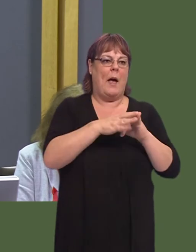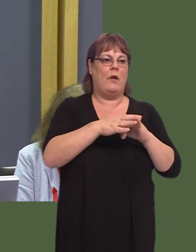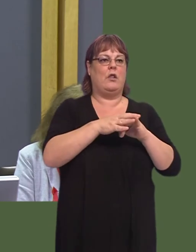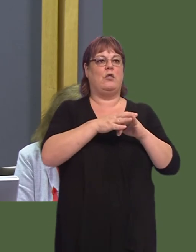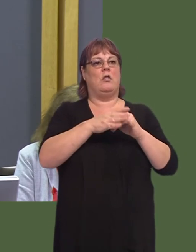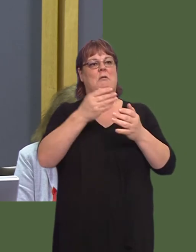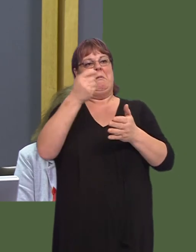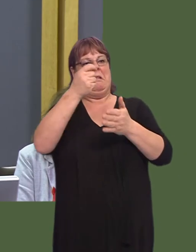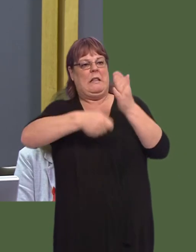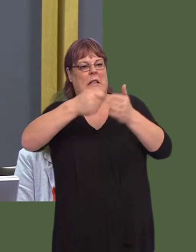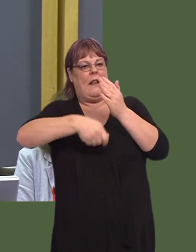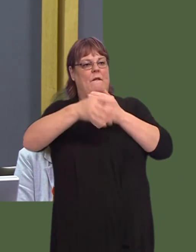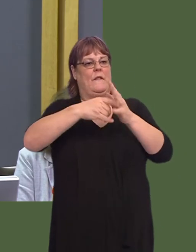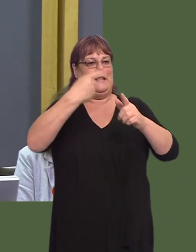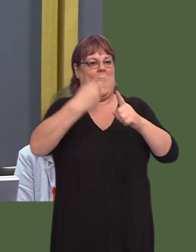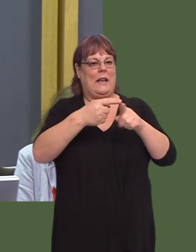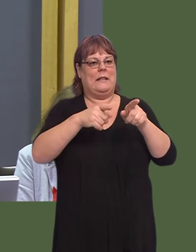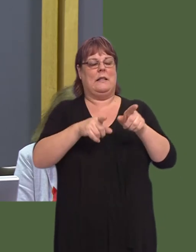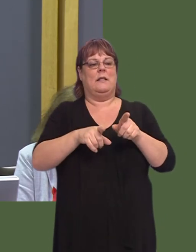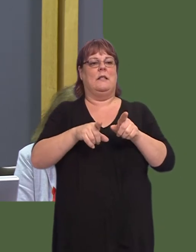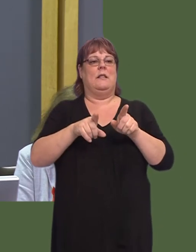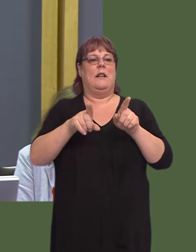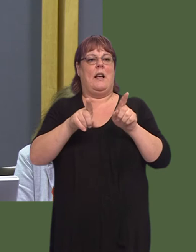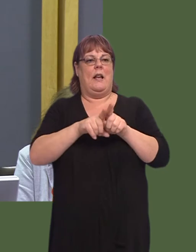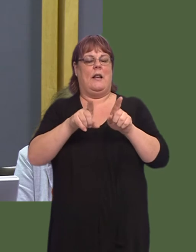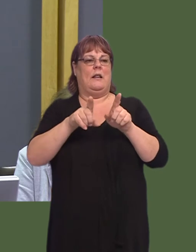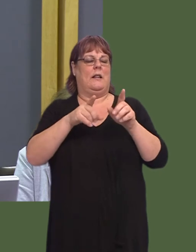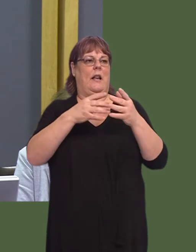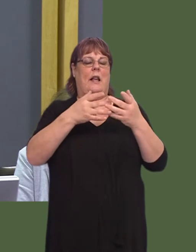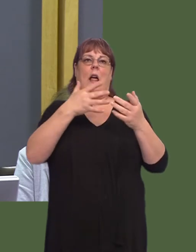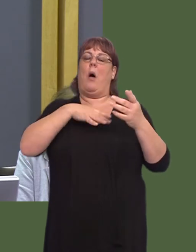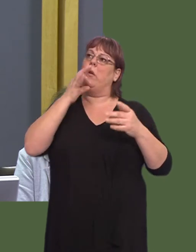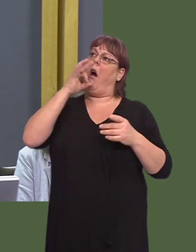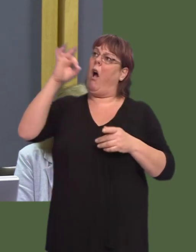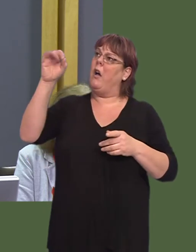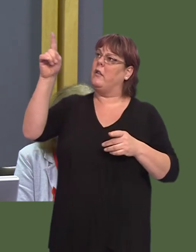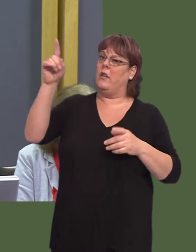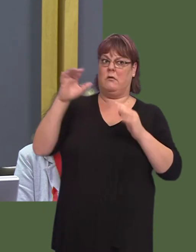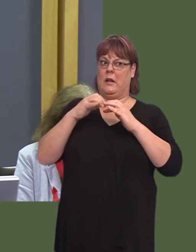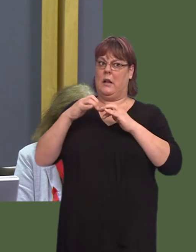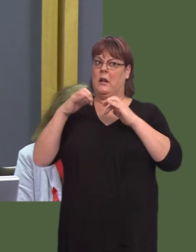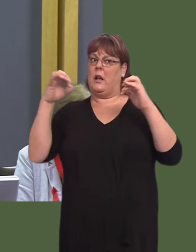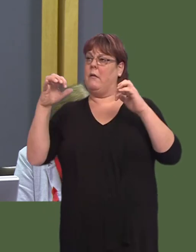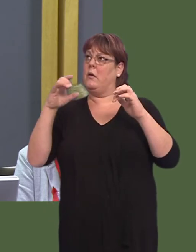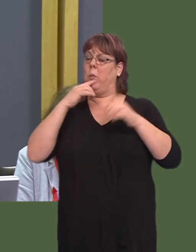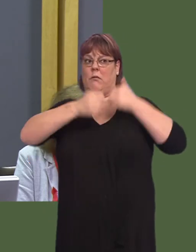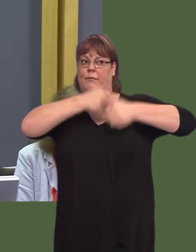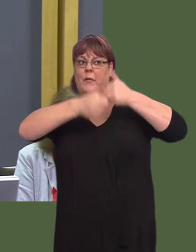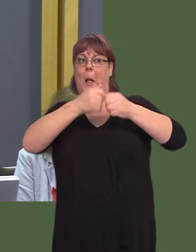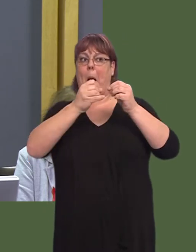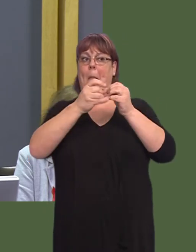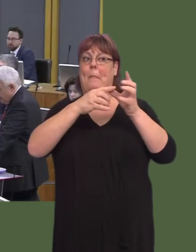we debated recently. Can the First Minister assure me that Welsh Government recognises the importance of the Wales-wide work of